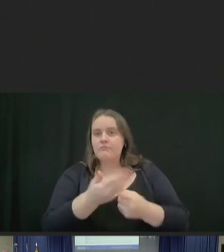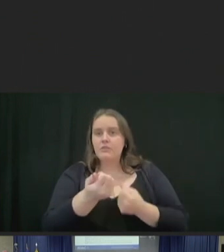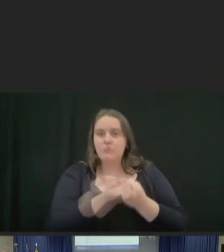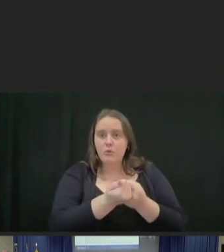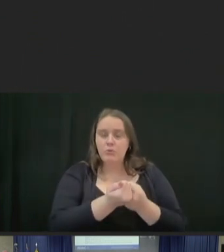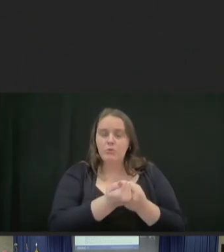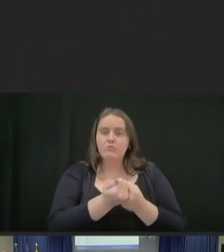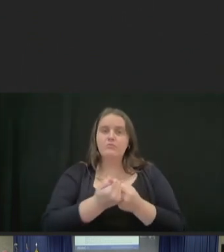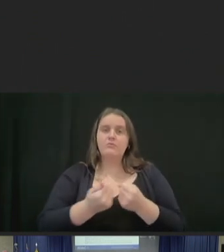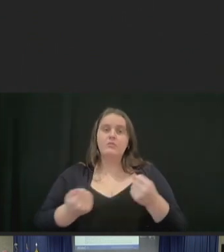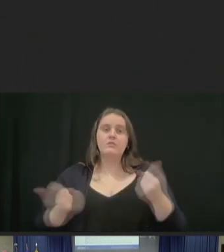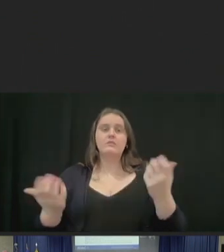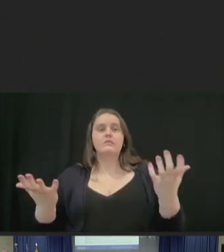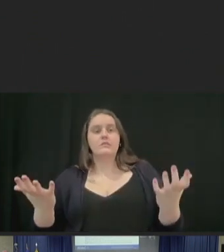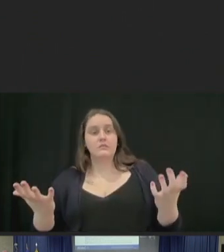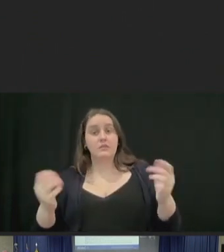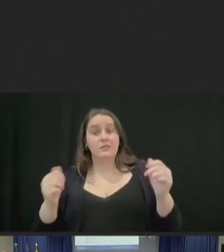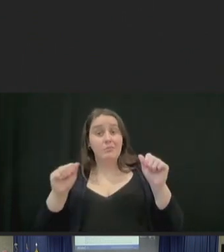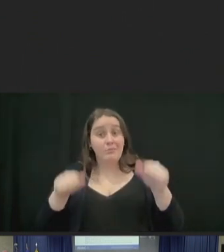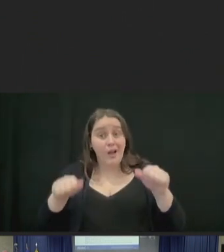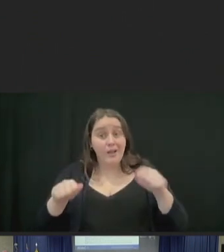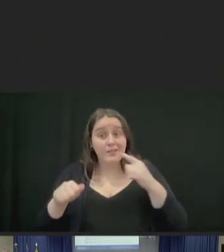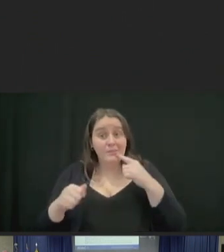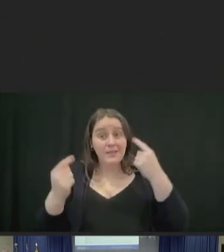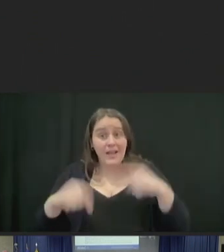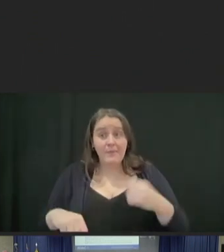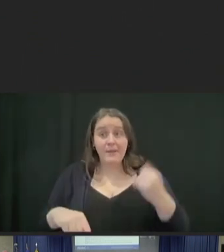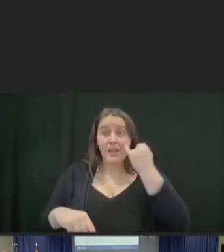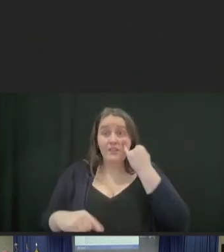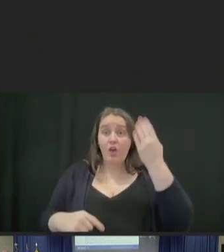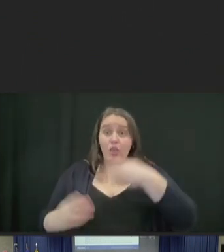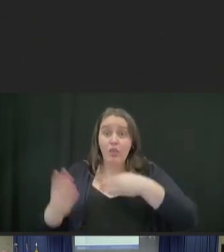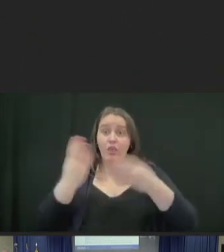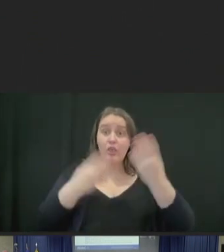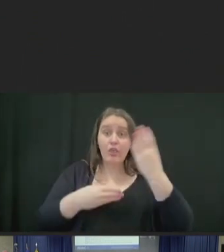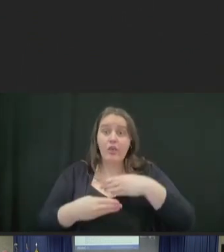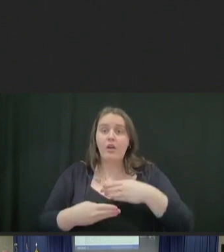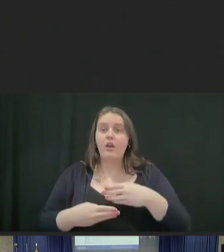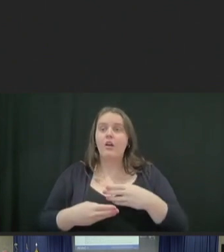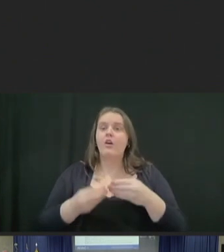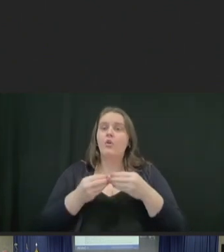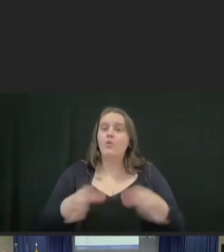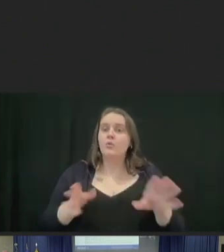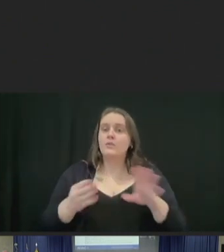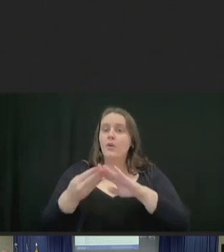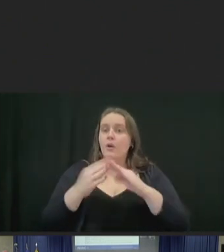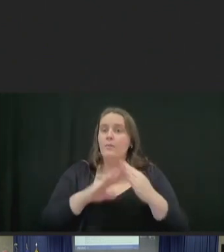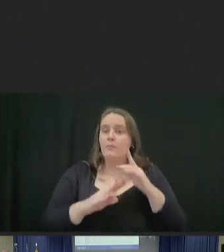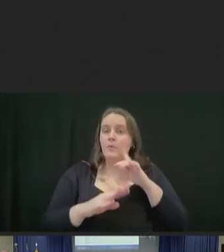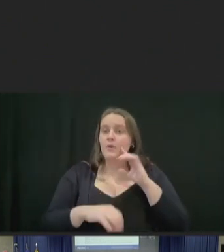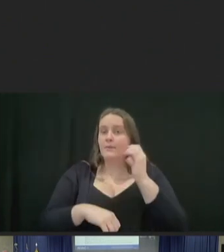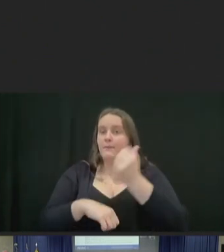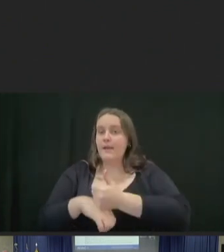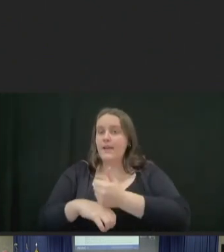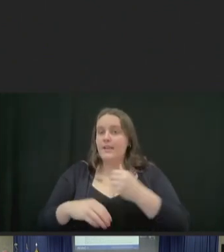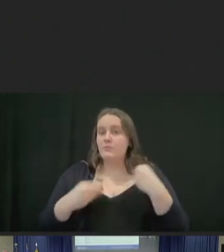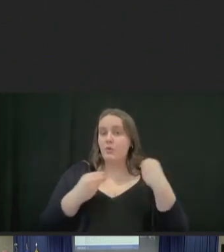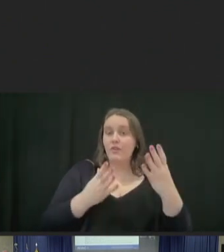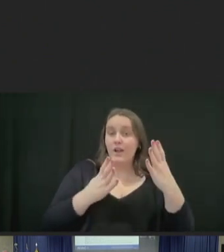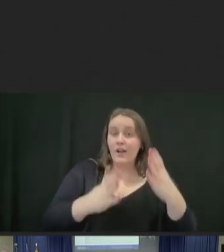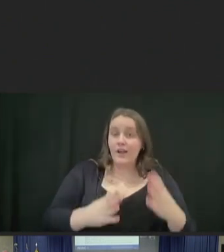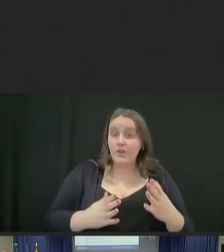we're in jeopardy if we don't put some attention to it is losing those community-based providers, whether they be